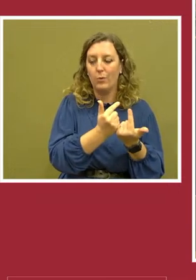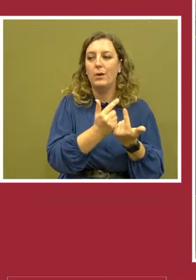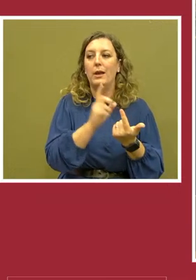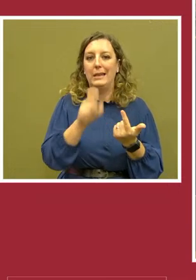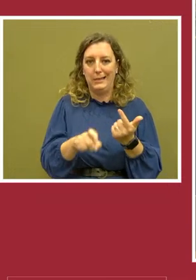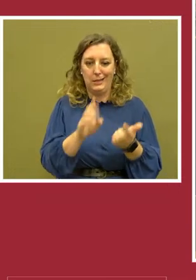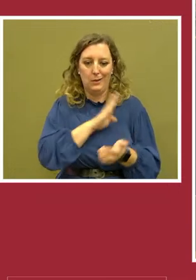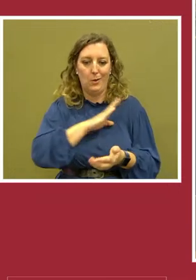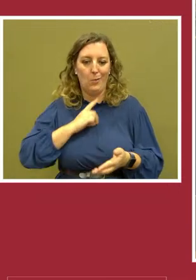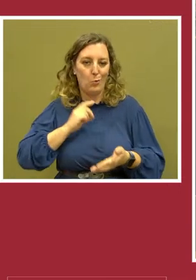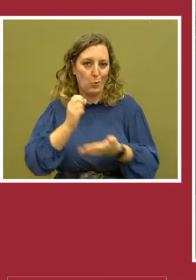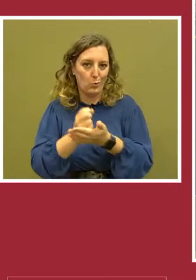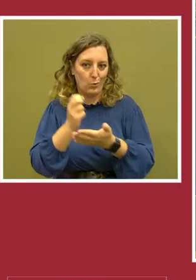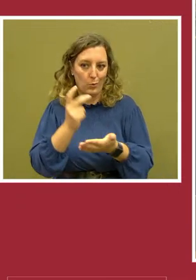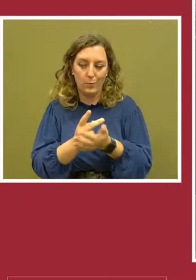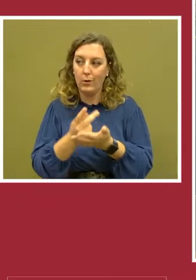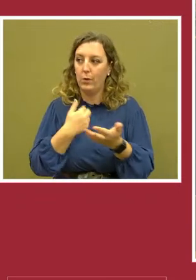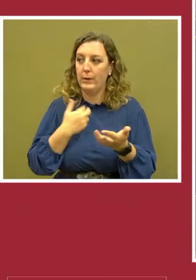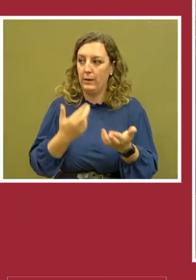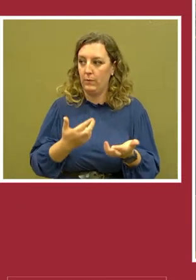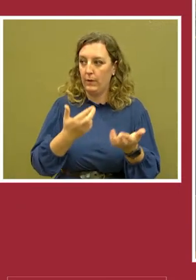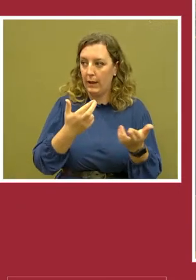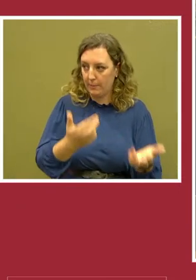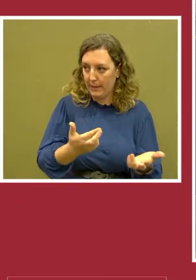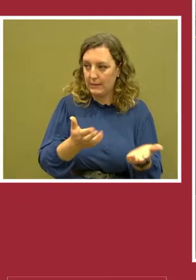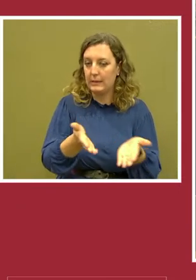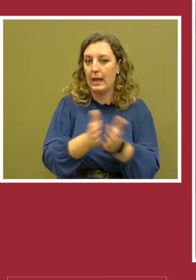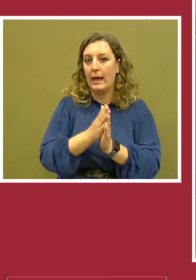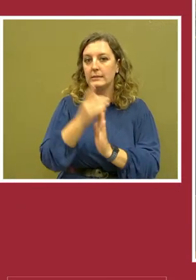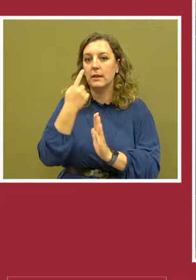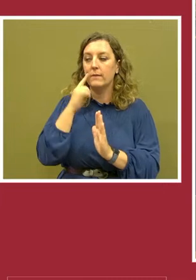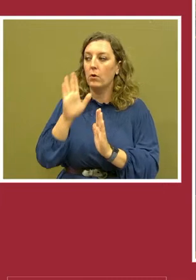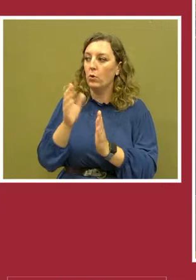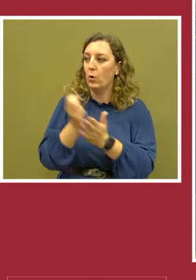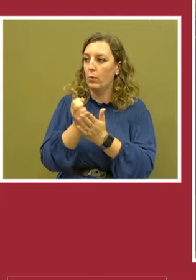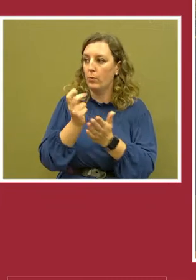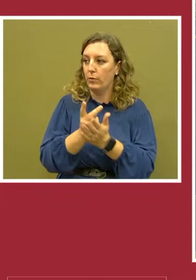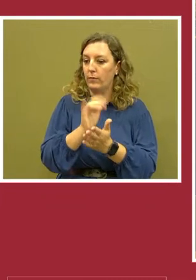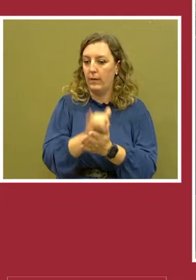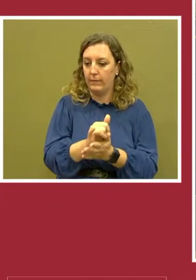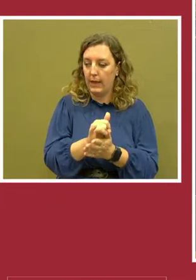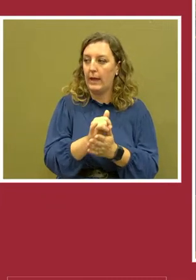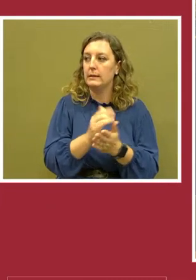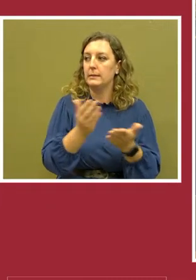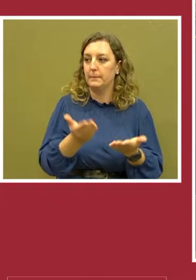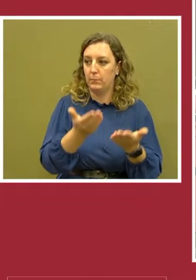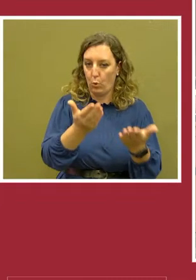would recommend engaging with them, and we would ask for your approval of that motion.